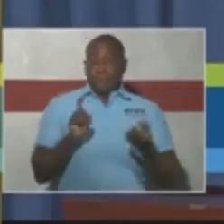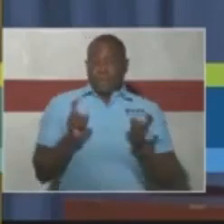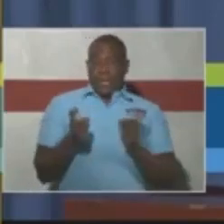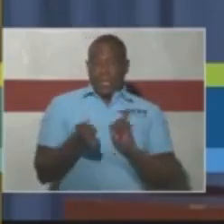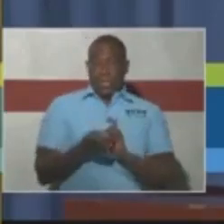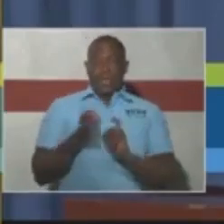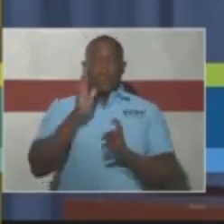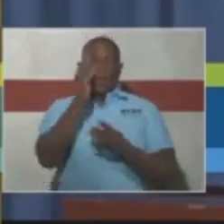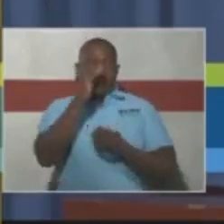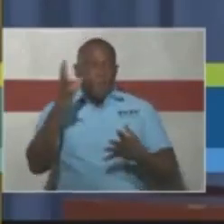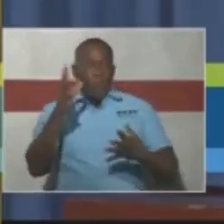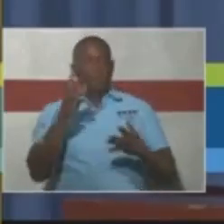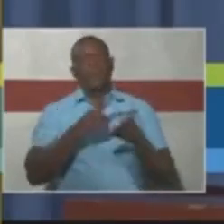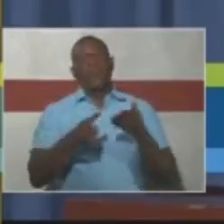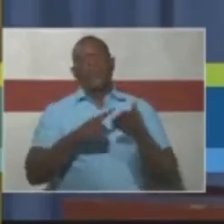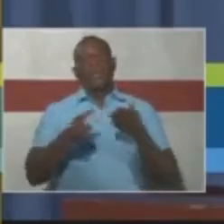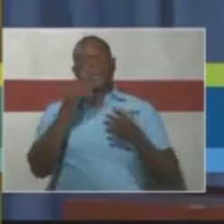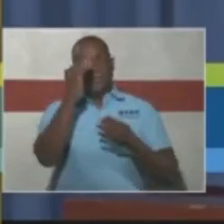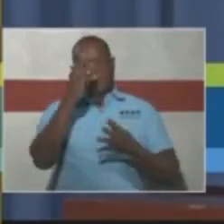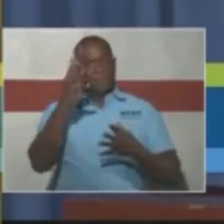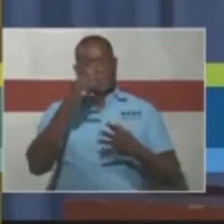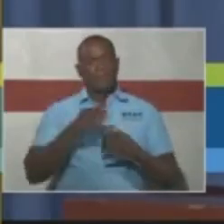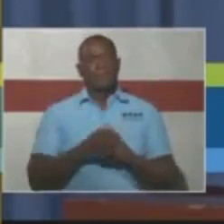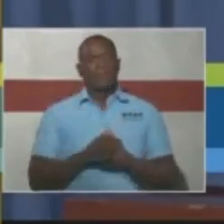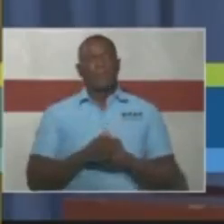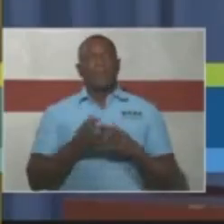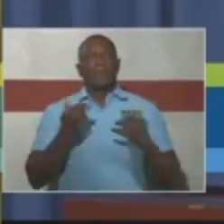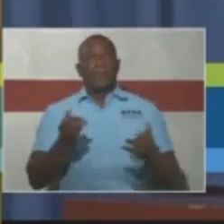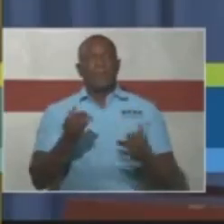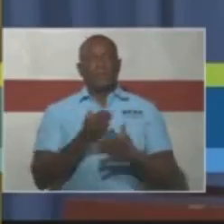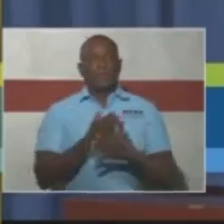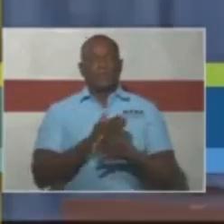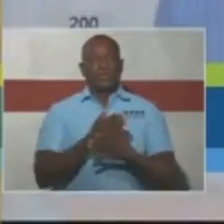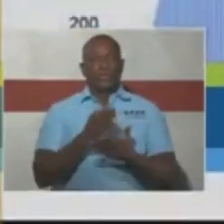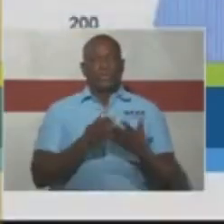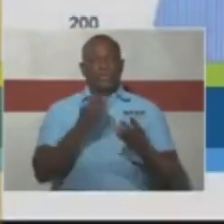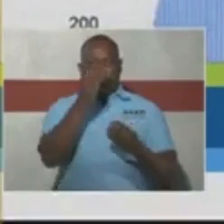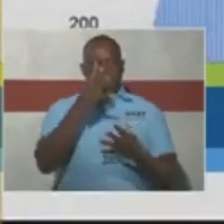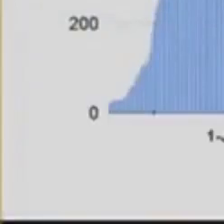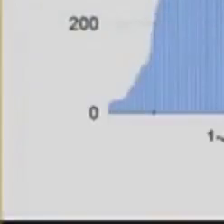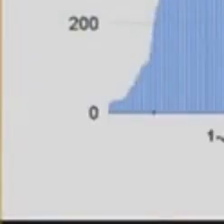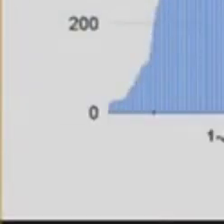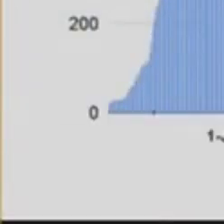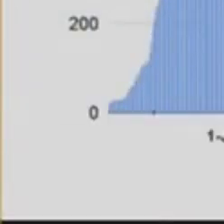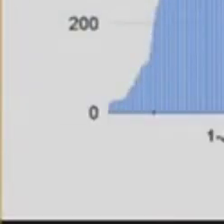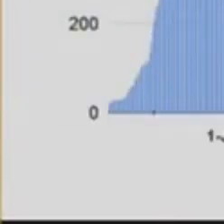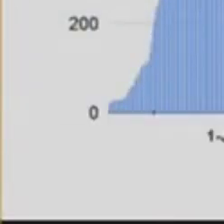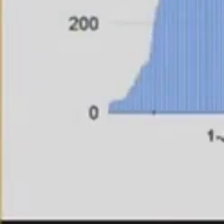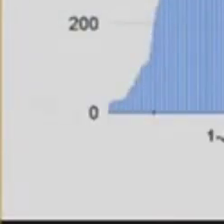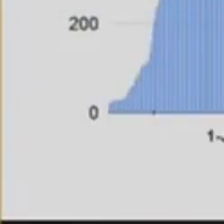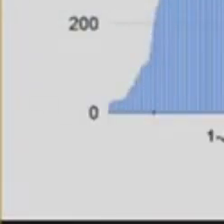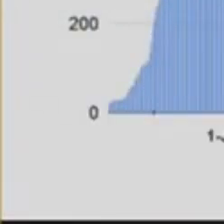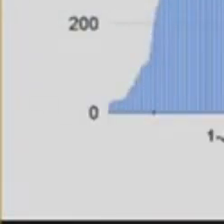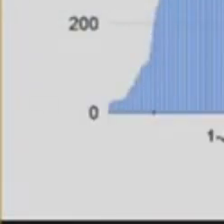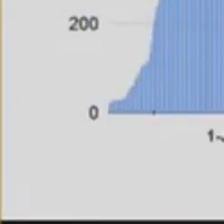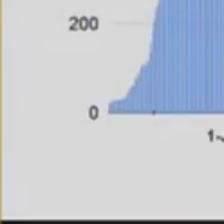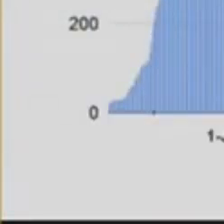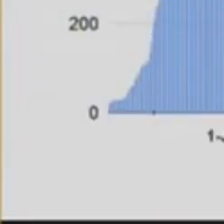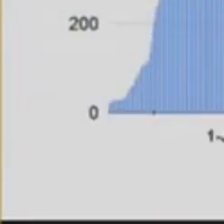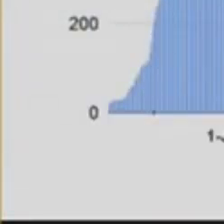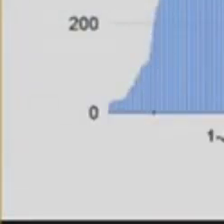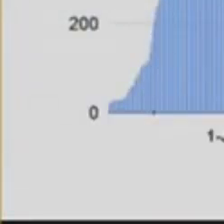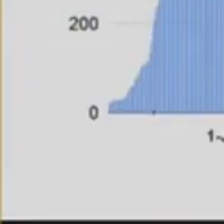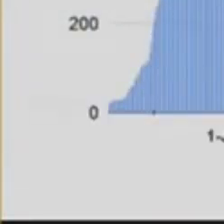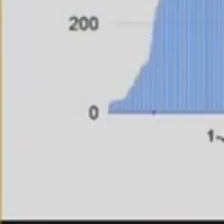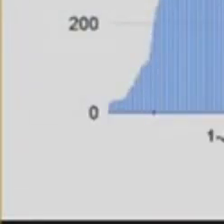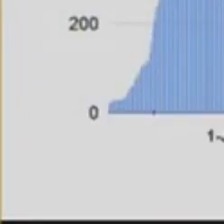also like to share some information now, moving on, about the number of cases and the demand for care. Dr. Hines would have indicated that as